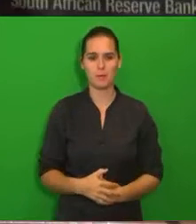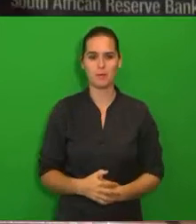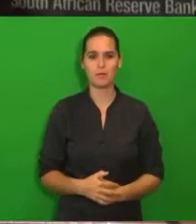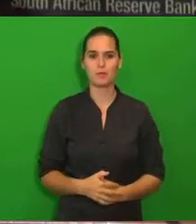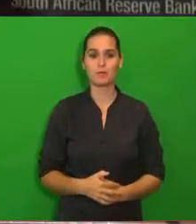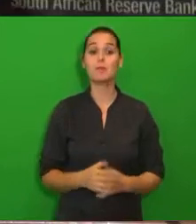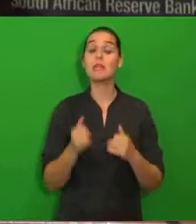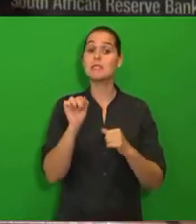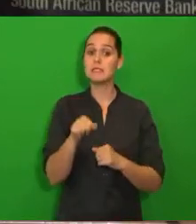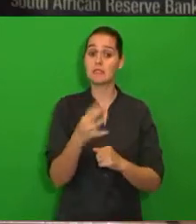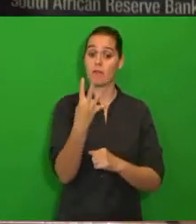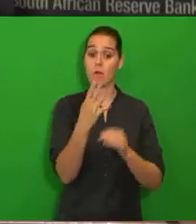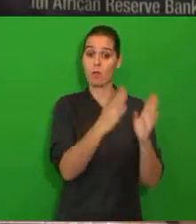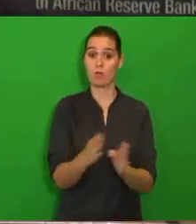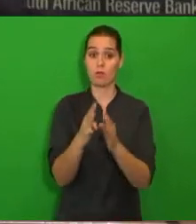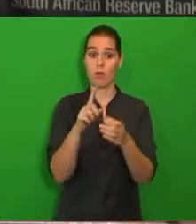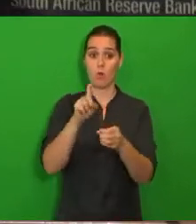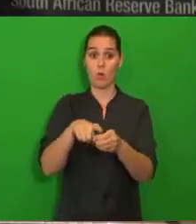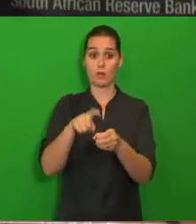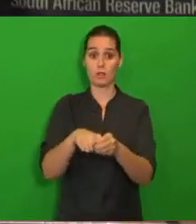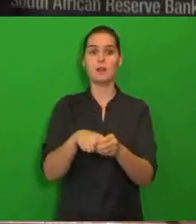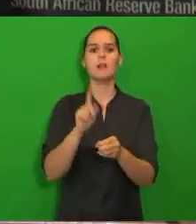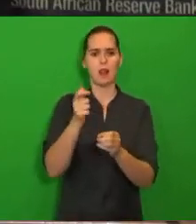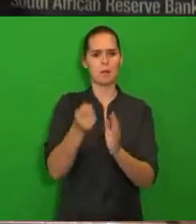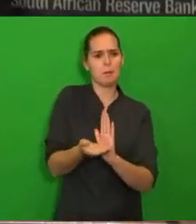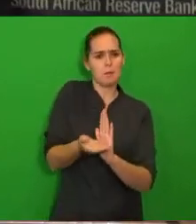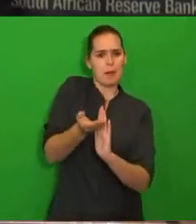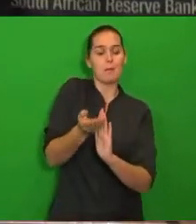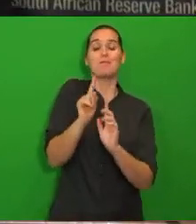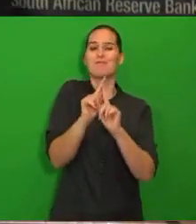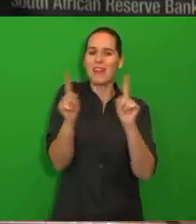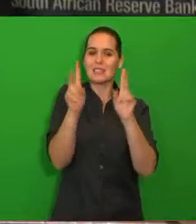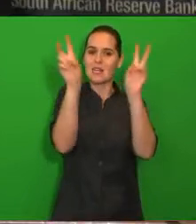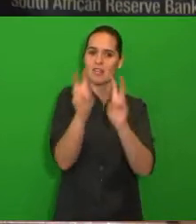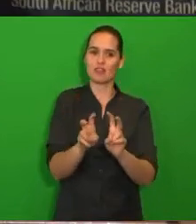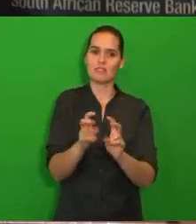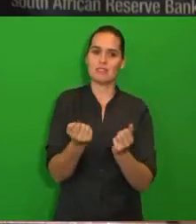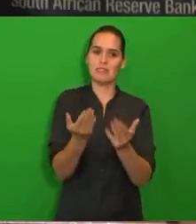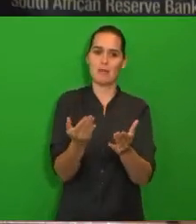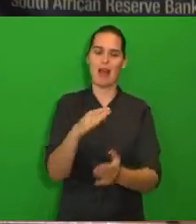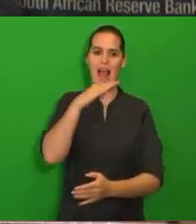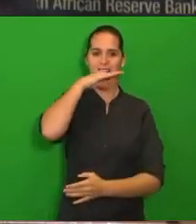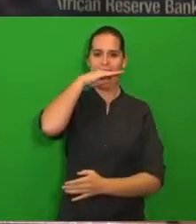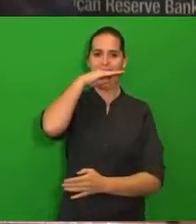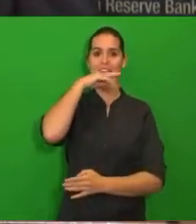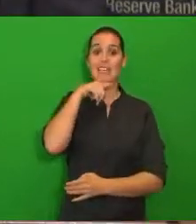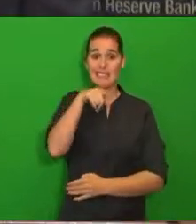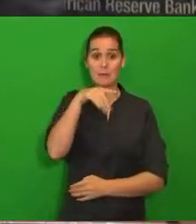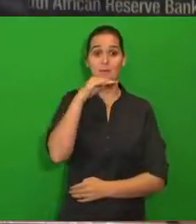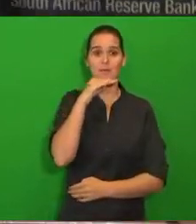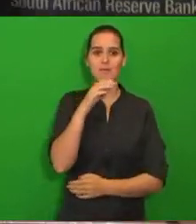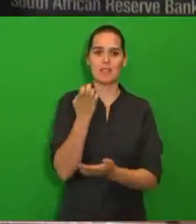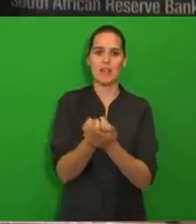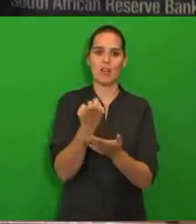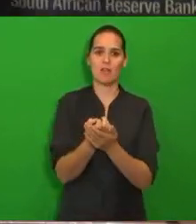is expected to have picked up, electricity supply constraints will likely keep economic activity